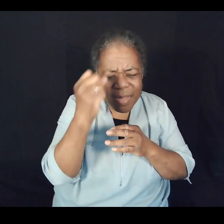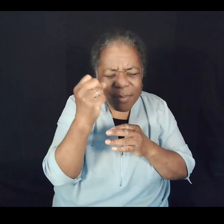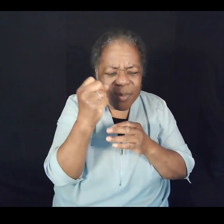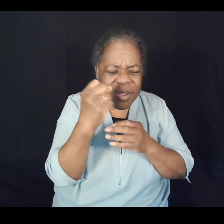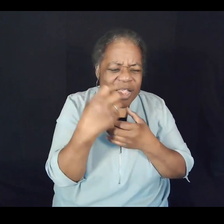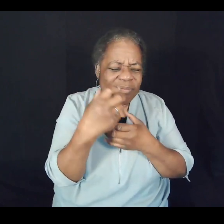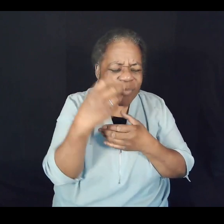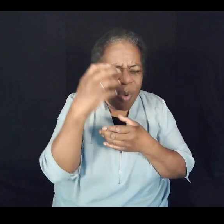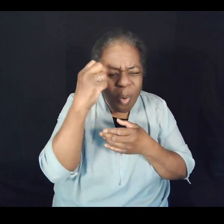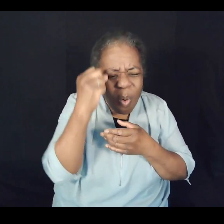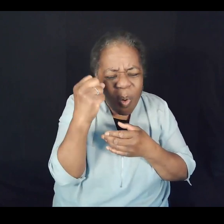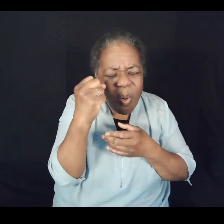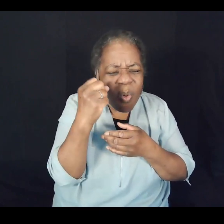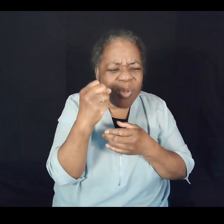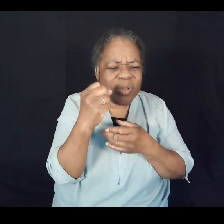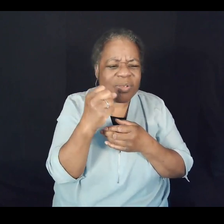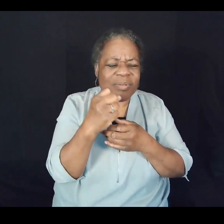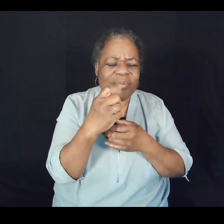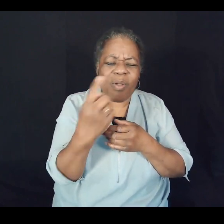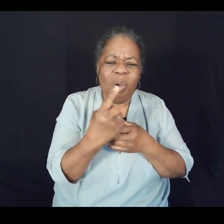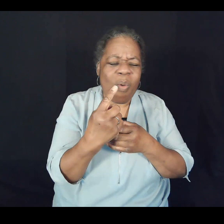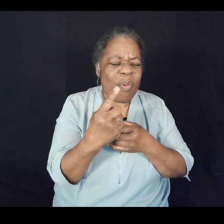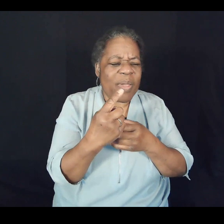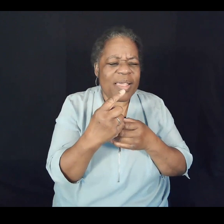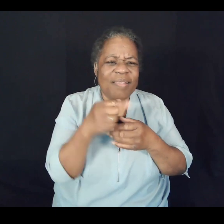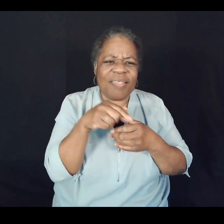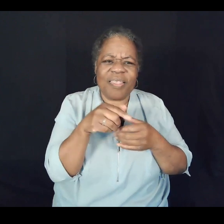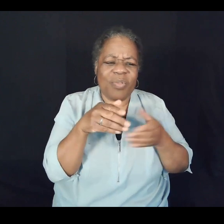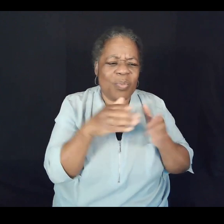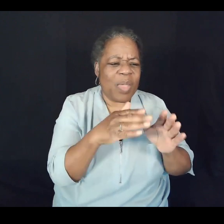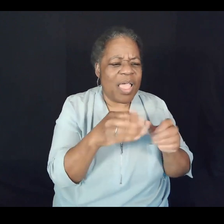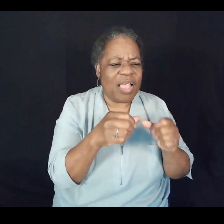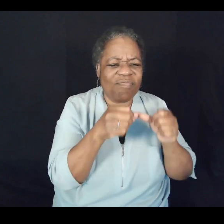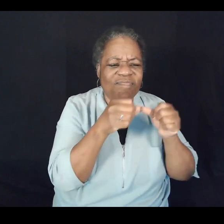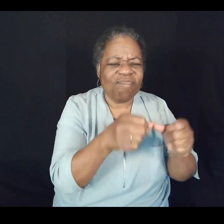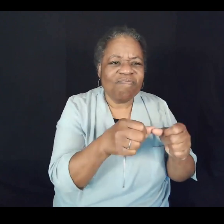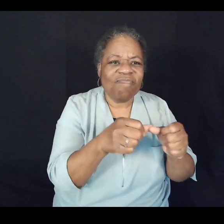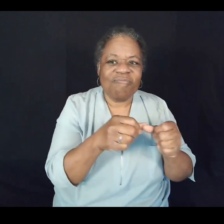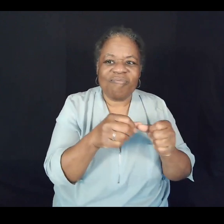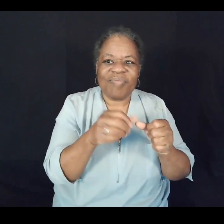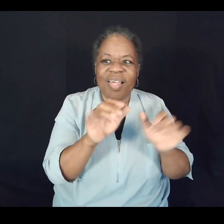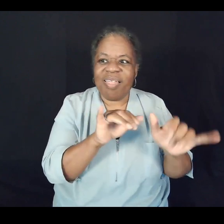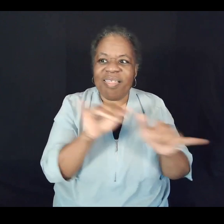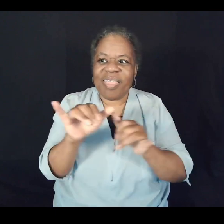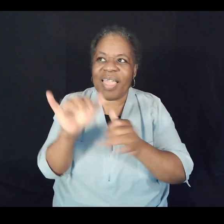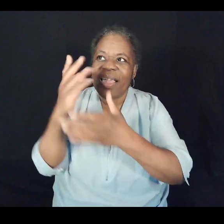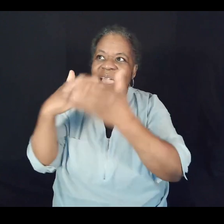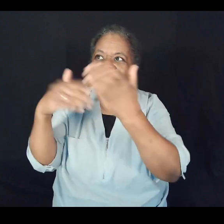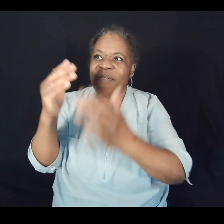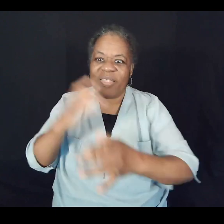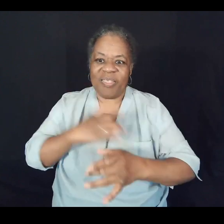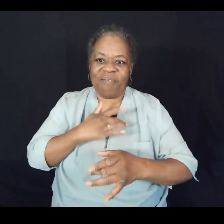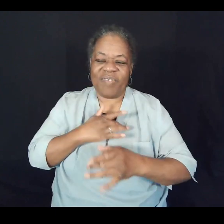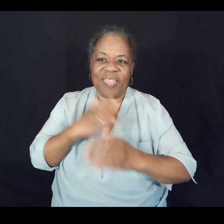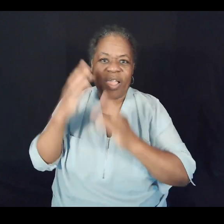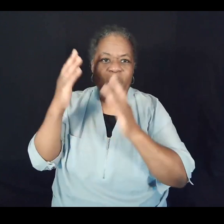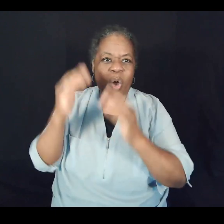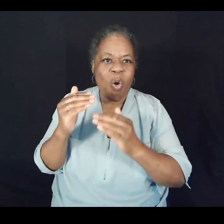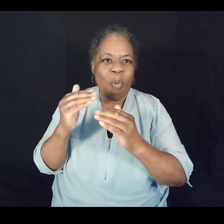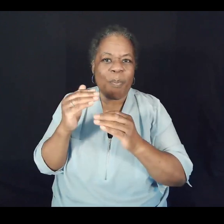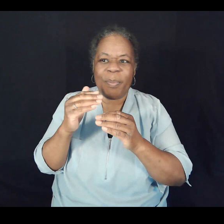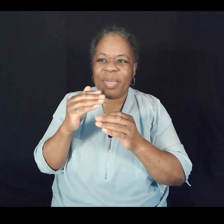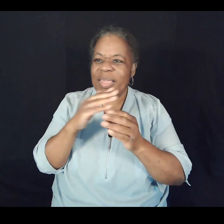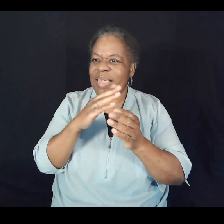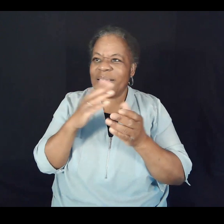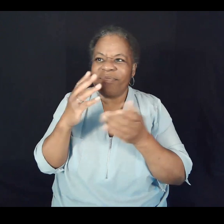always be this way. Often I think of heaven as that feeling that I hope never ends. Not in a Christian